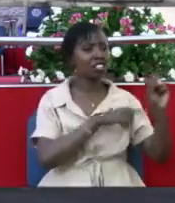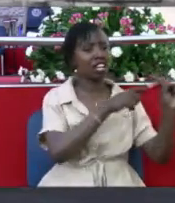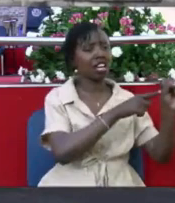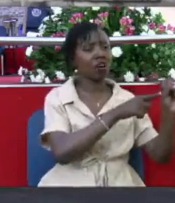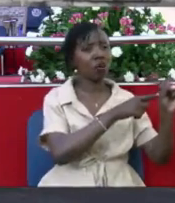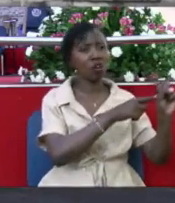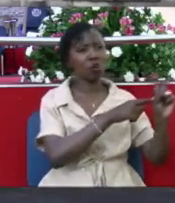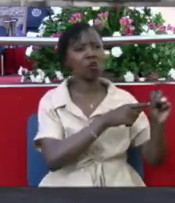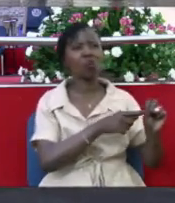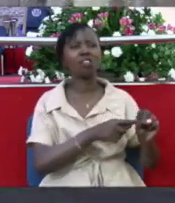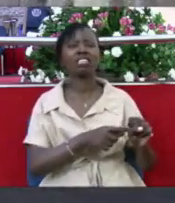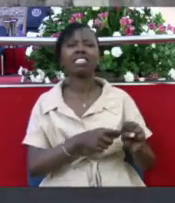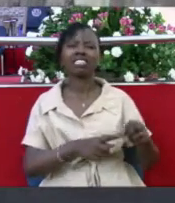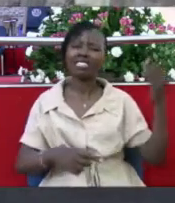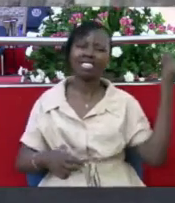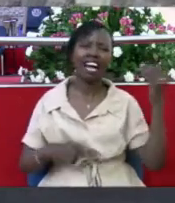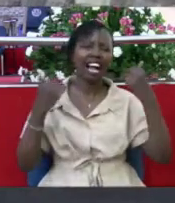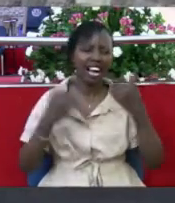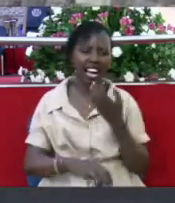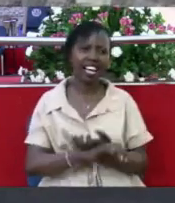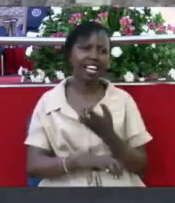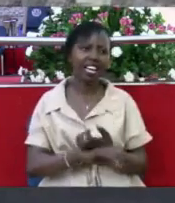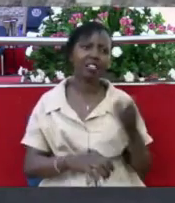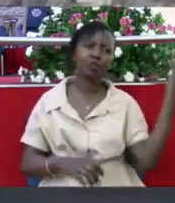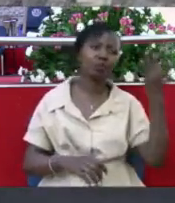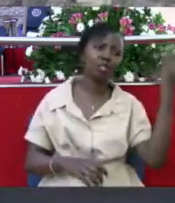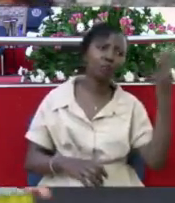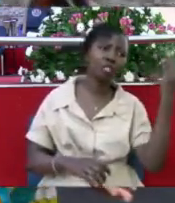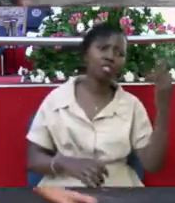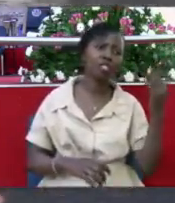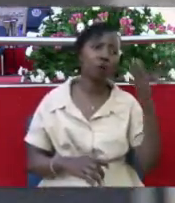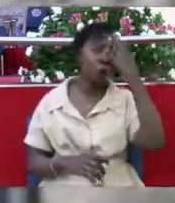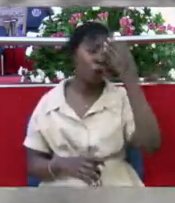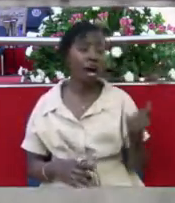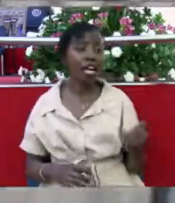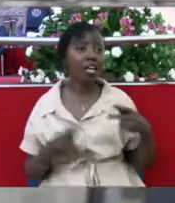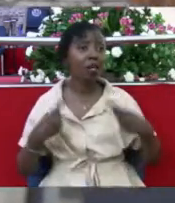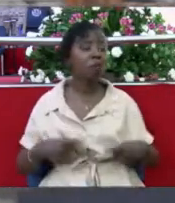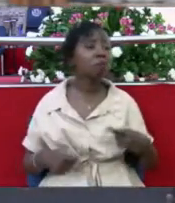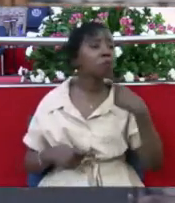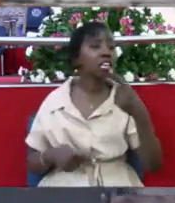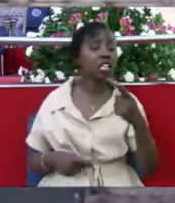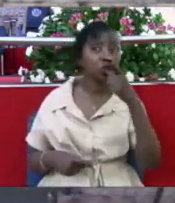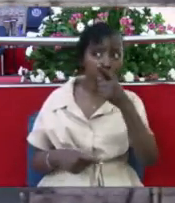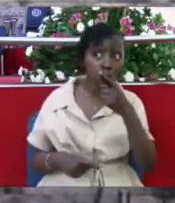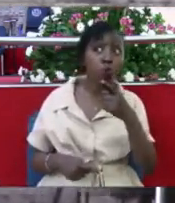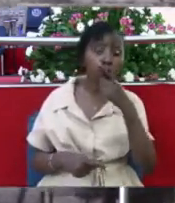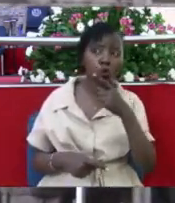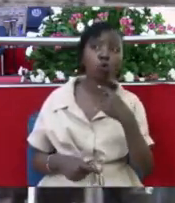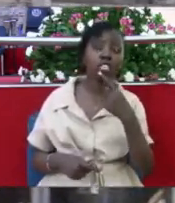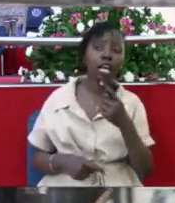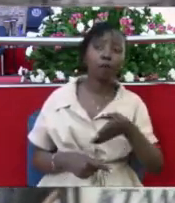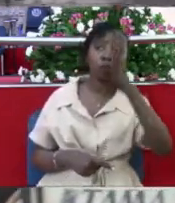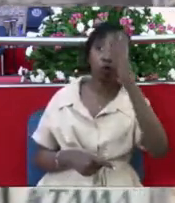more difficult to evangelize. Baada ya Shakahola, hata ikakuwa ngumu sana wewe kuweza kufanya evangelism. Because they are telling you are telling me, oh, Wangeci, God, you people are the